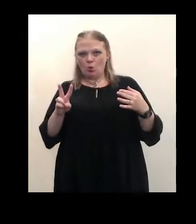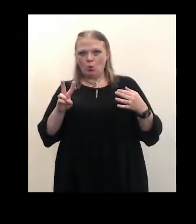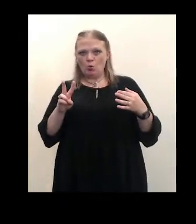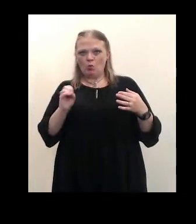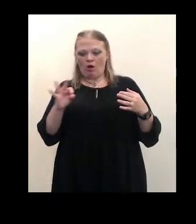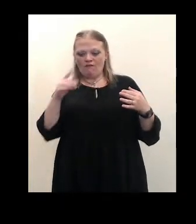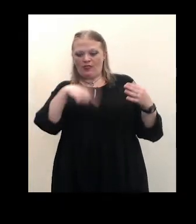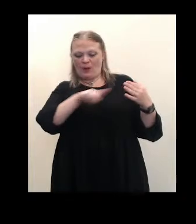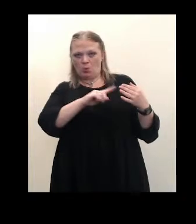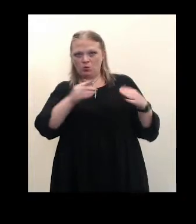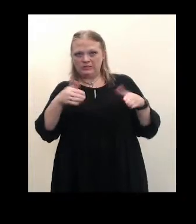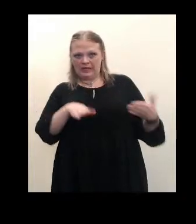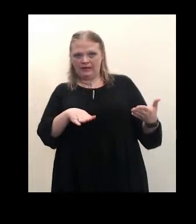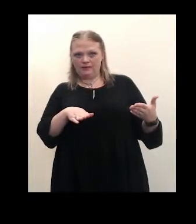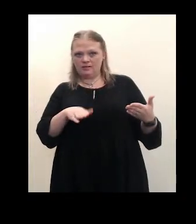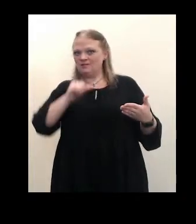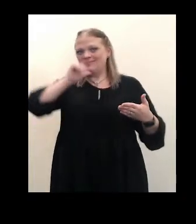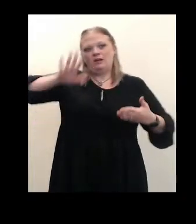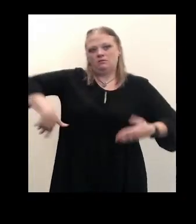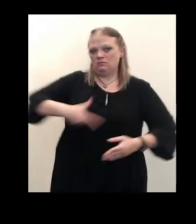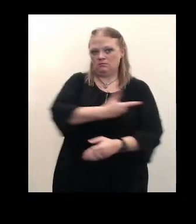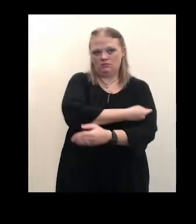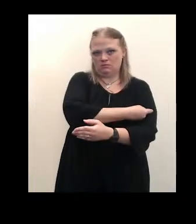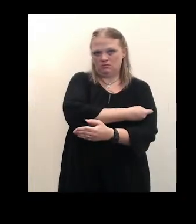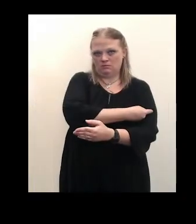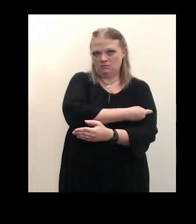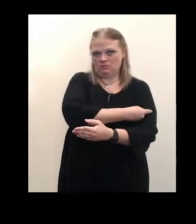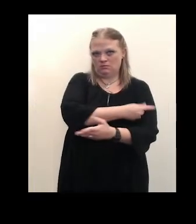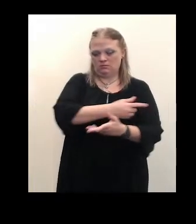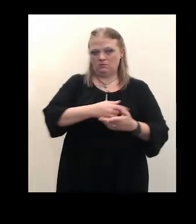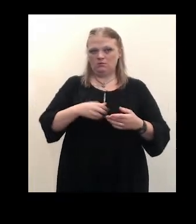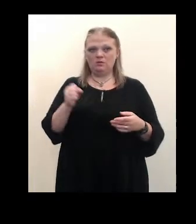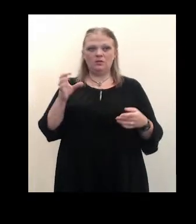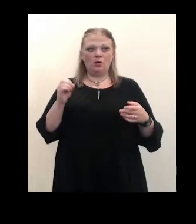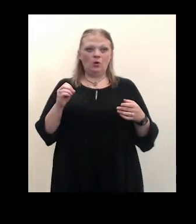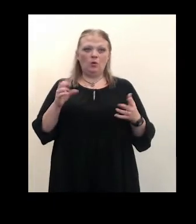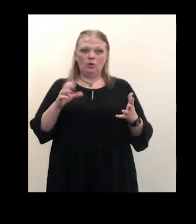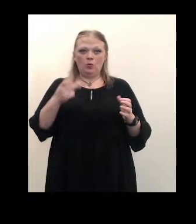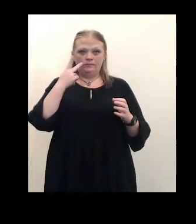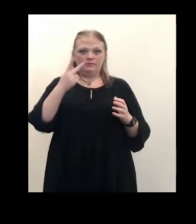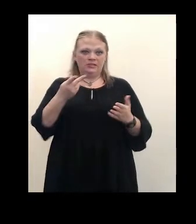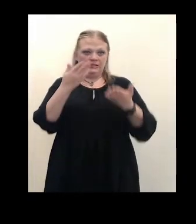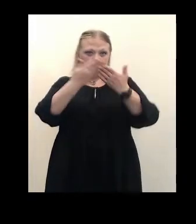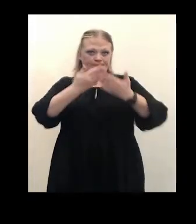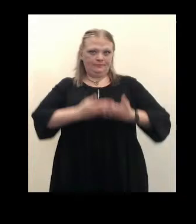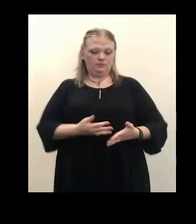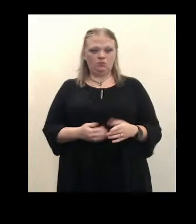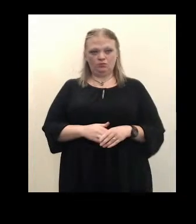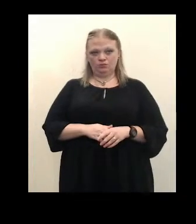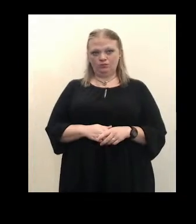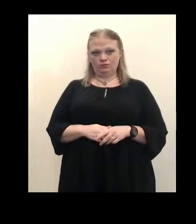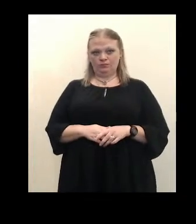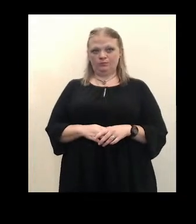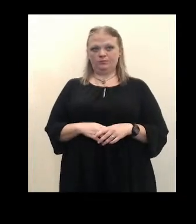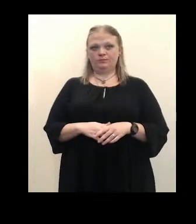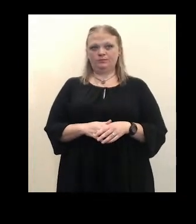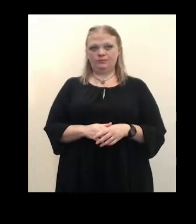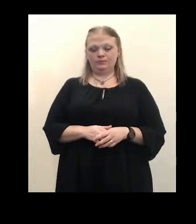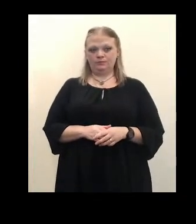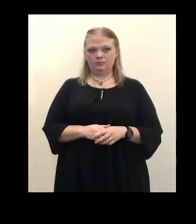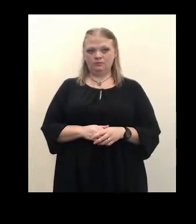infection, hospitalizations, and deaths. So these are